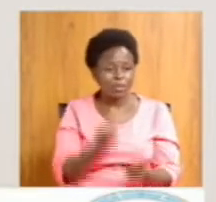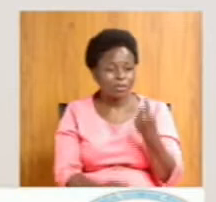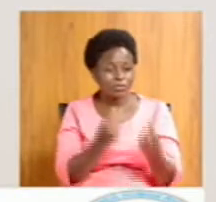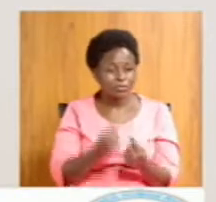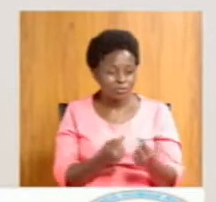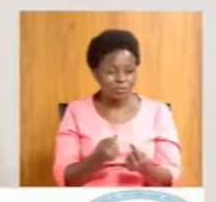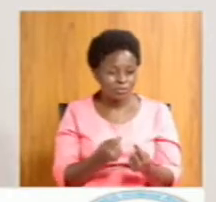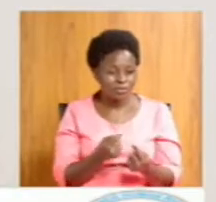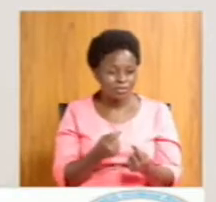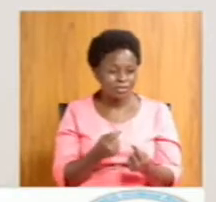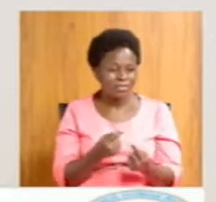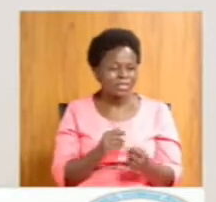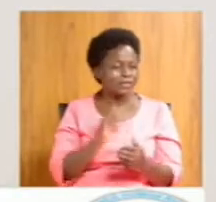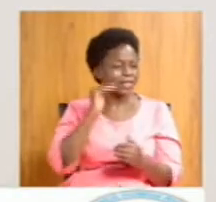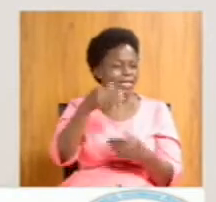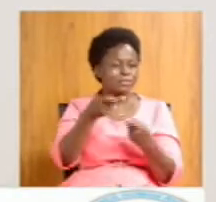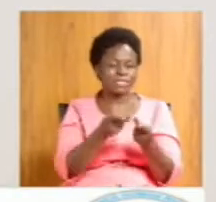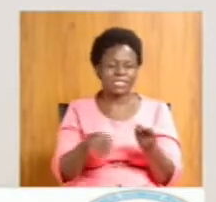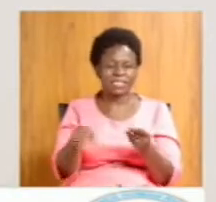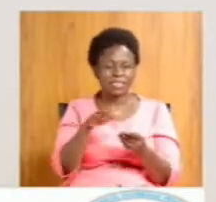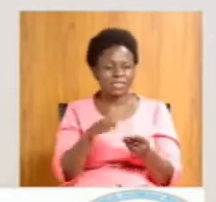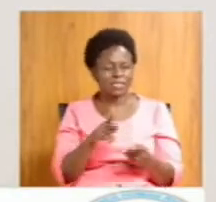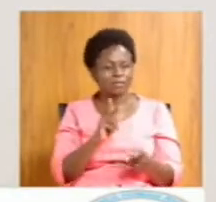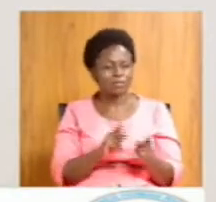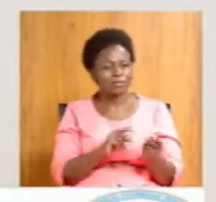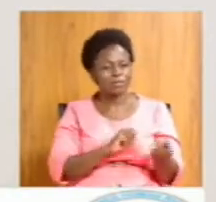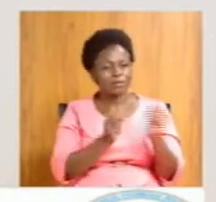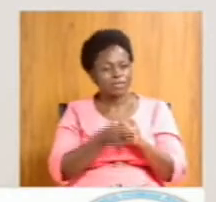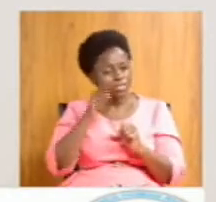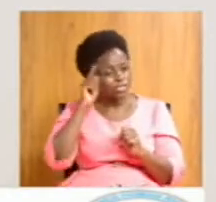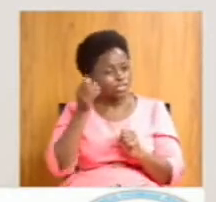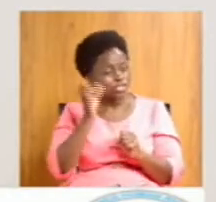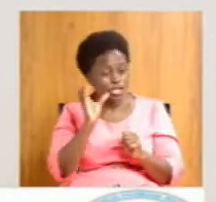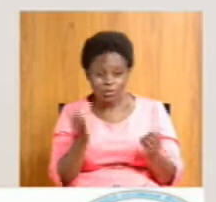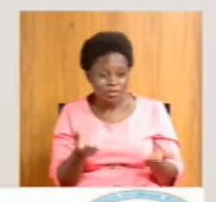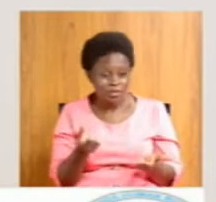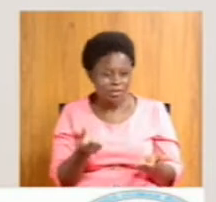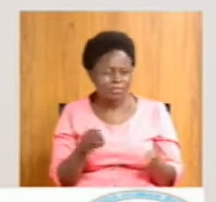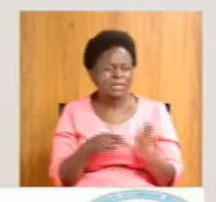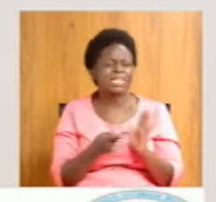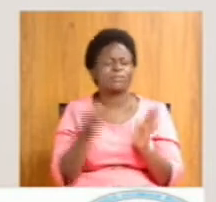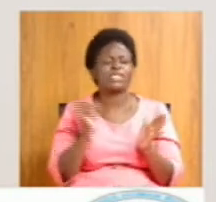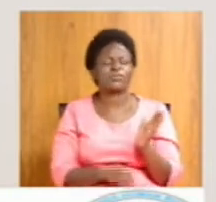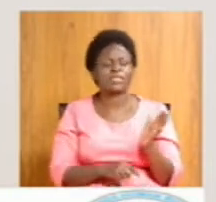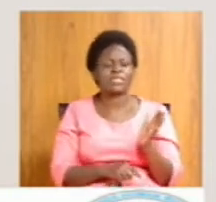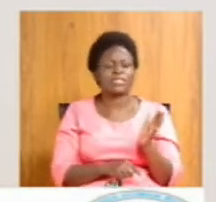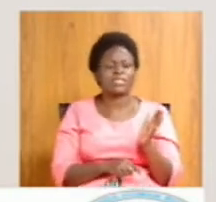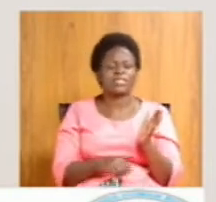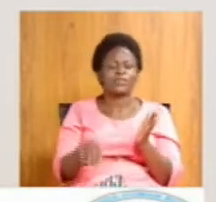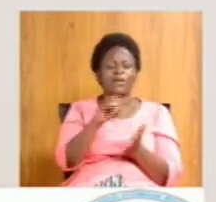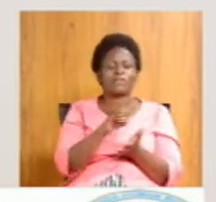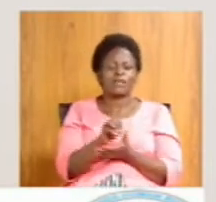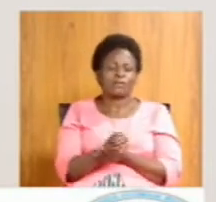You may find even in the highest places in this town people are resorting to charcoal wood. But what does that mean to our